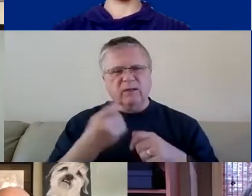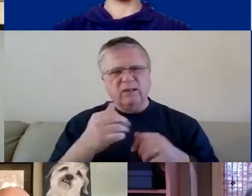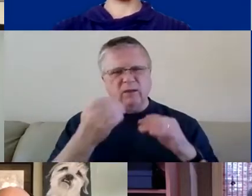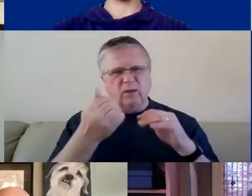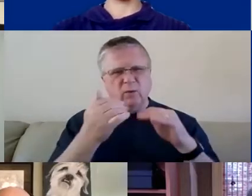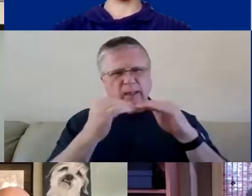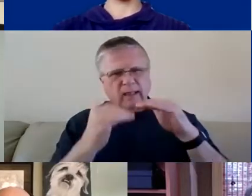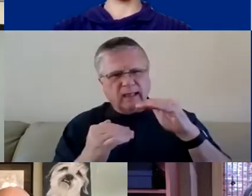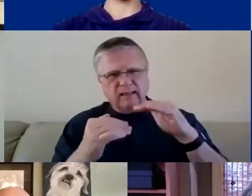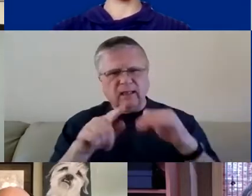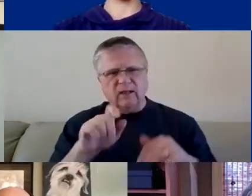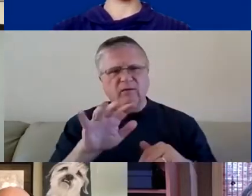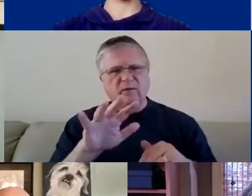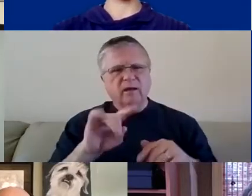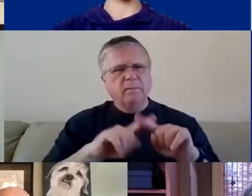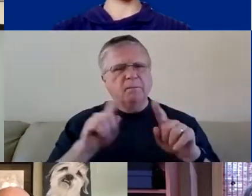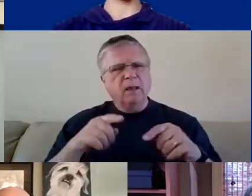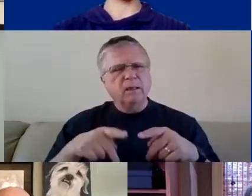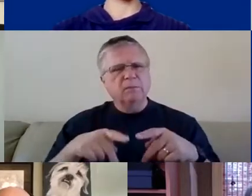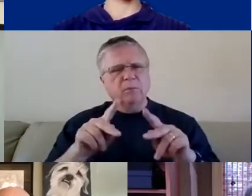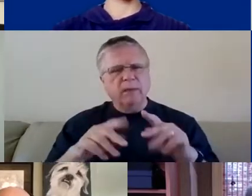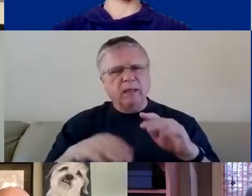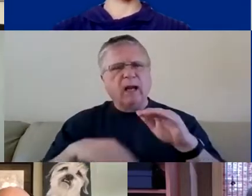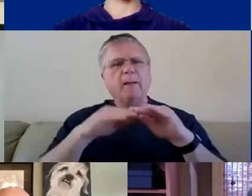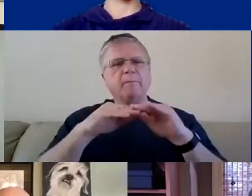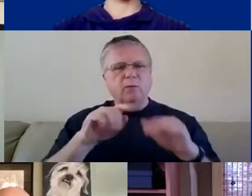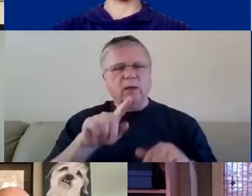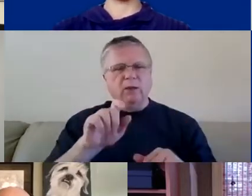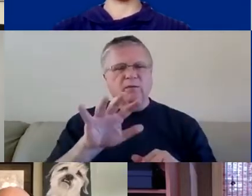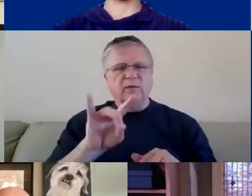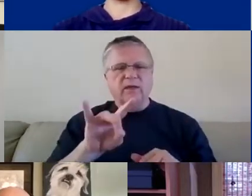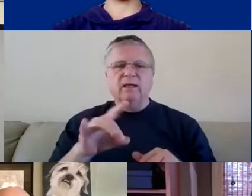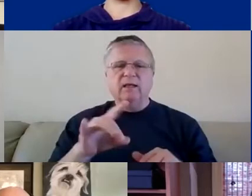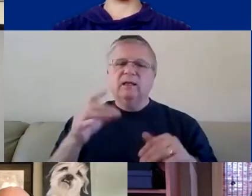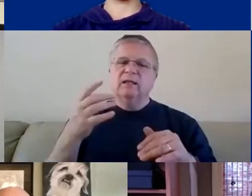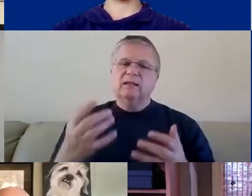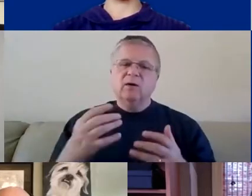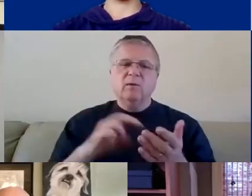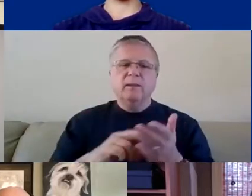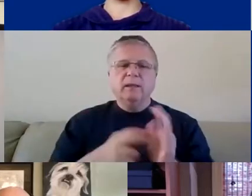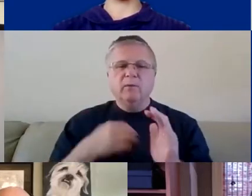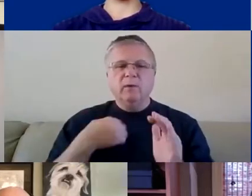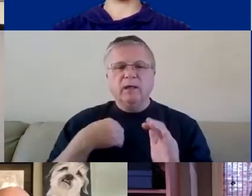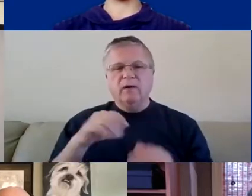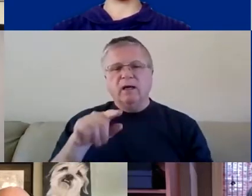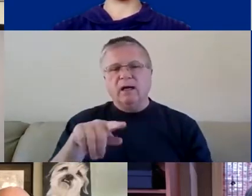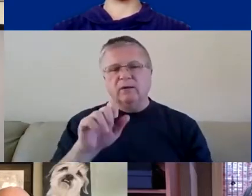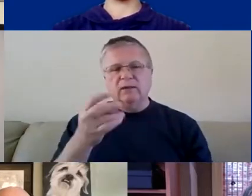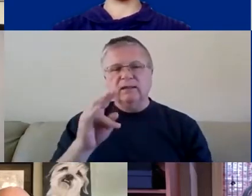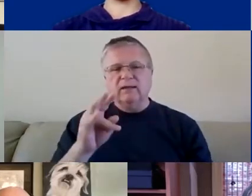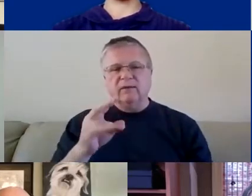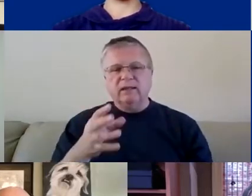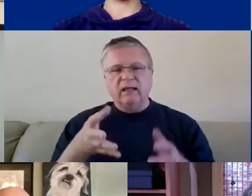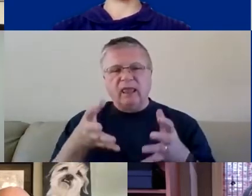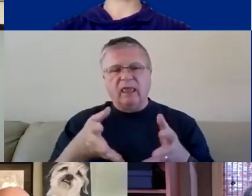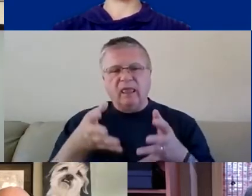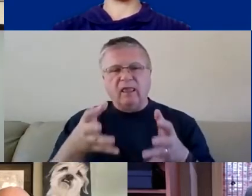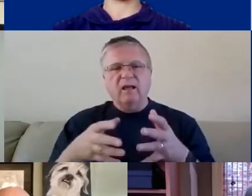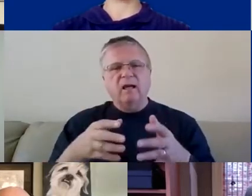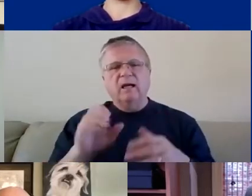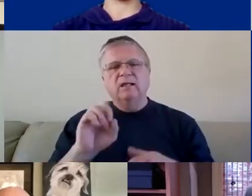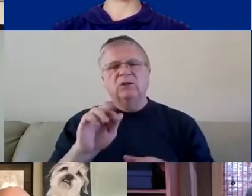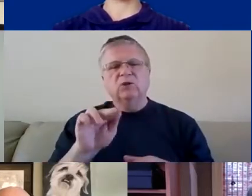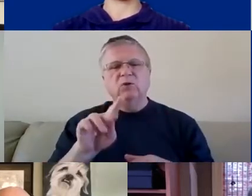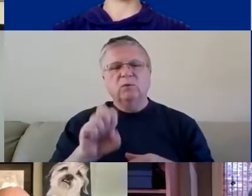now, but it's permitted up to 158. So in effect, there's 117 surplus units, rights to units sitting at